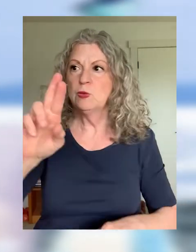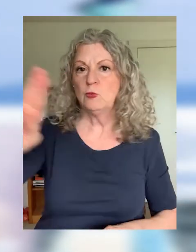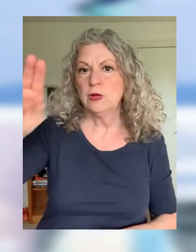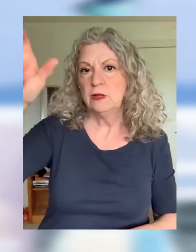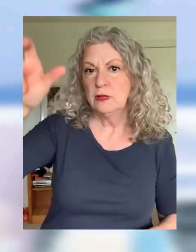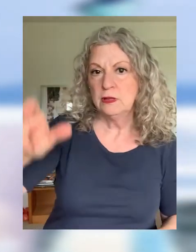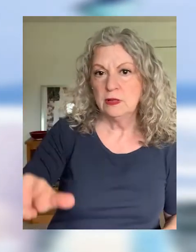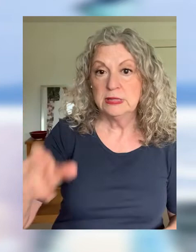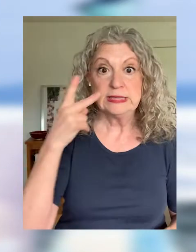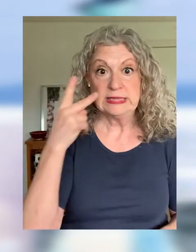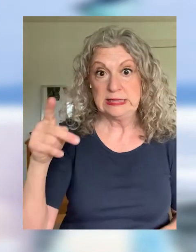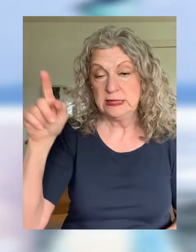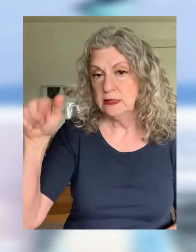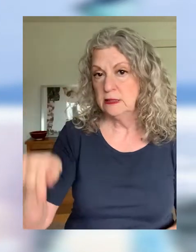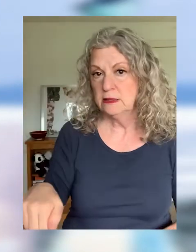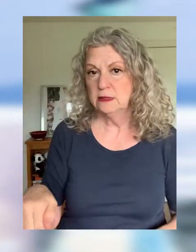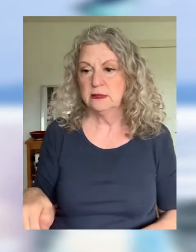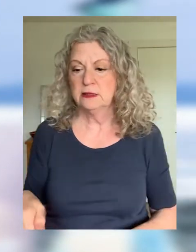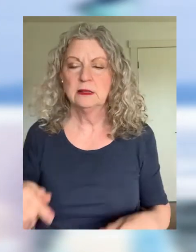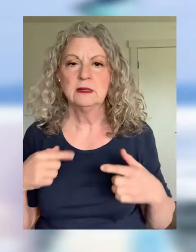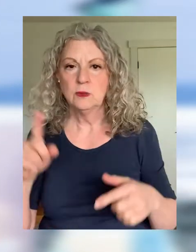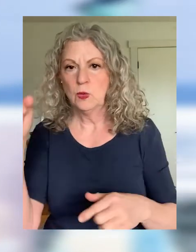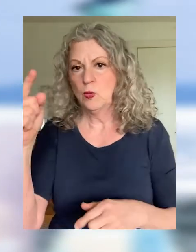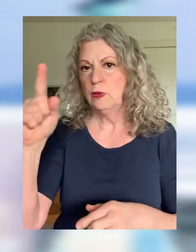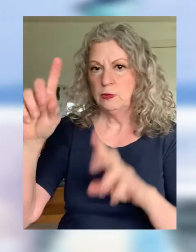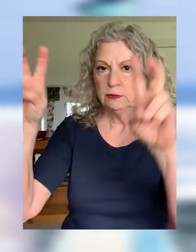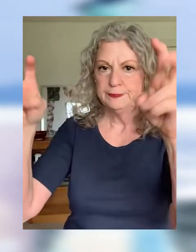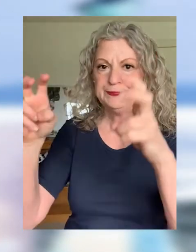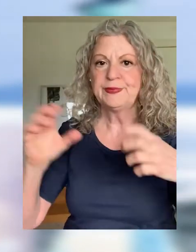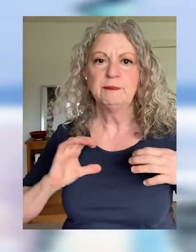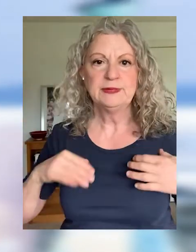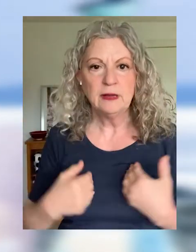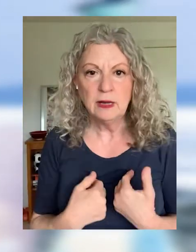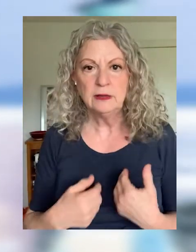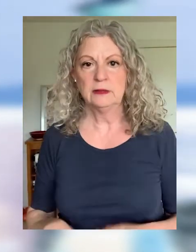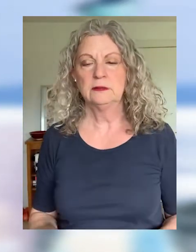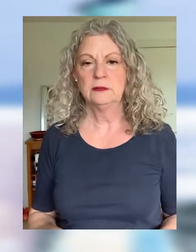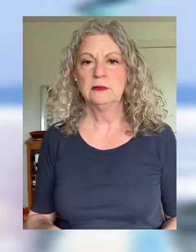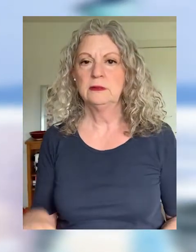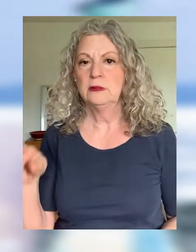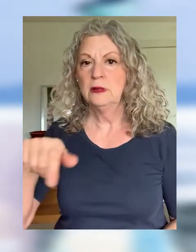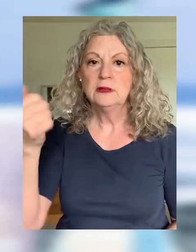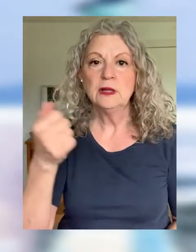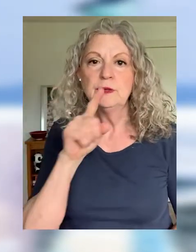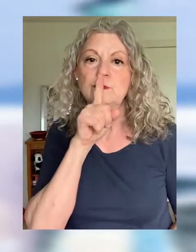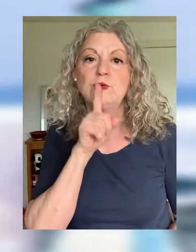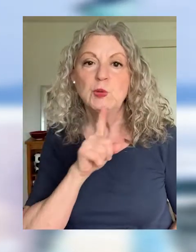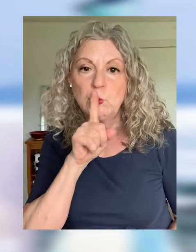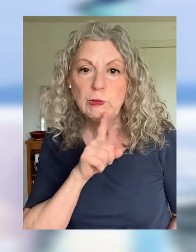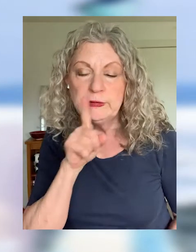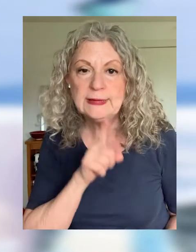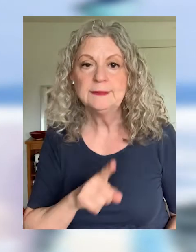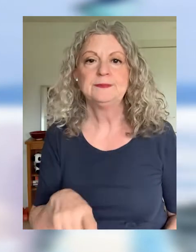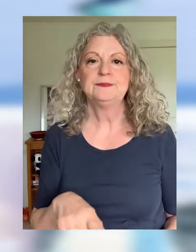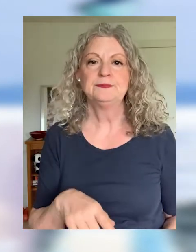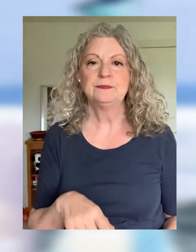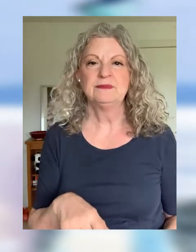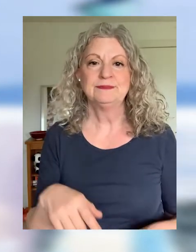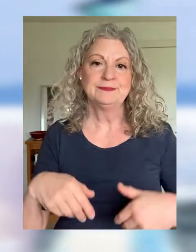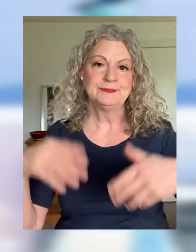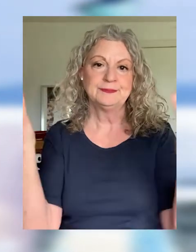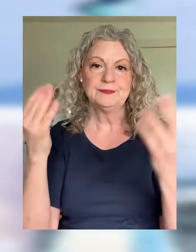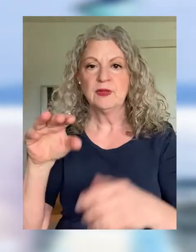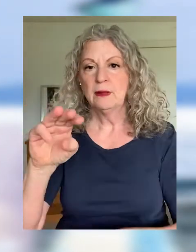of my screen. I'm tired, one post reads. Lonely, reads another.